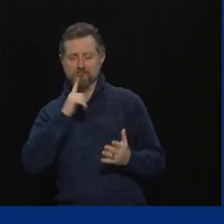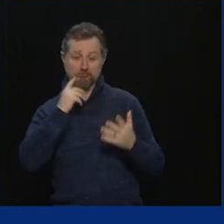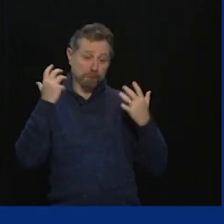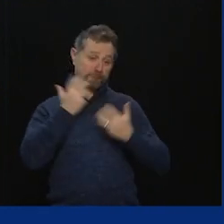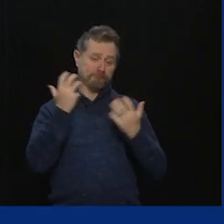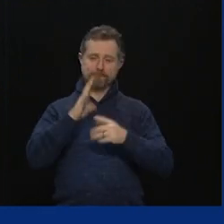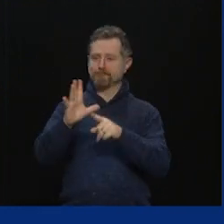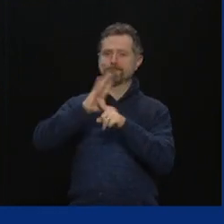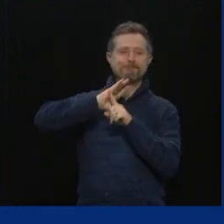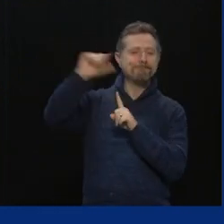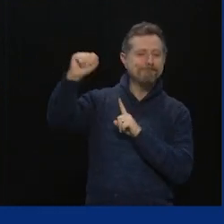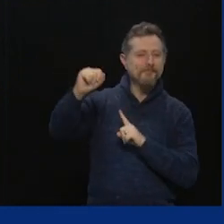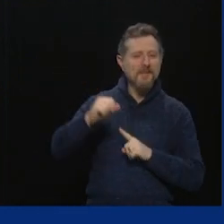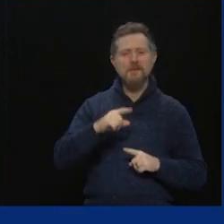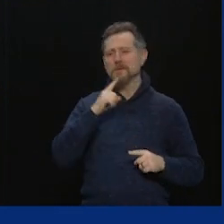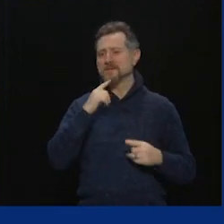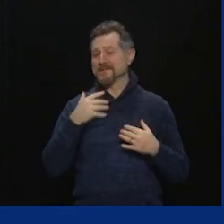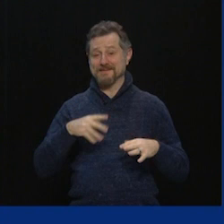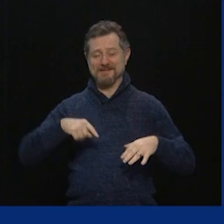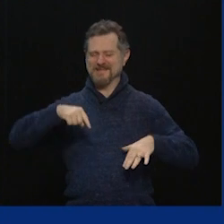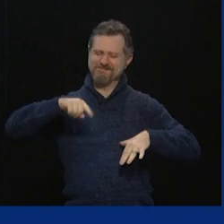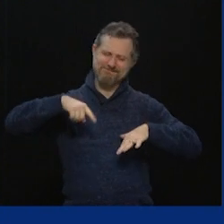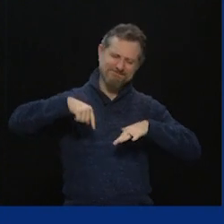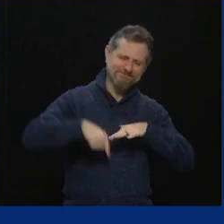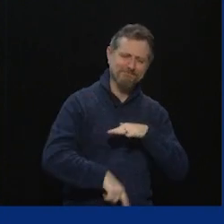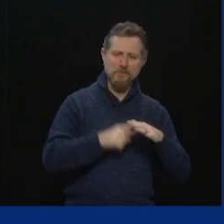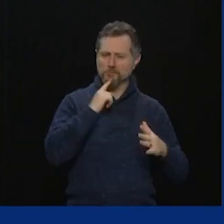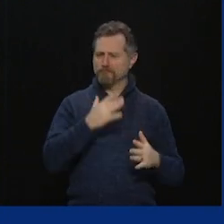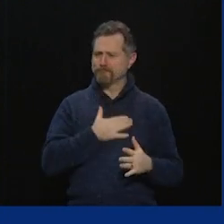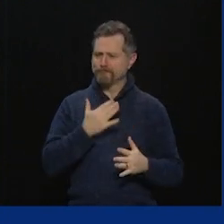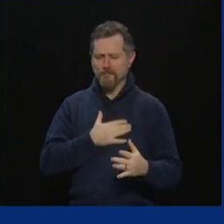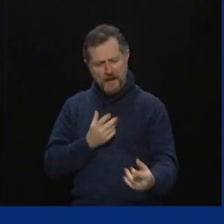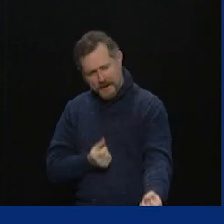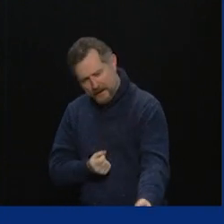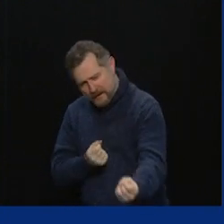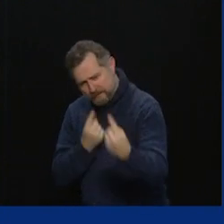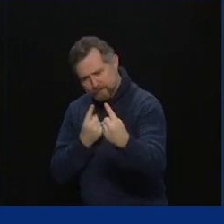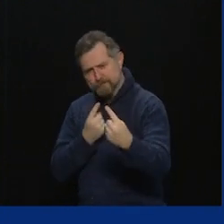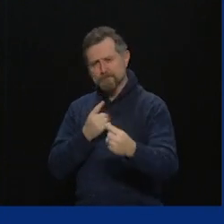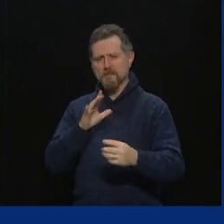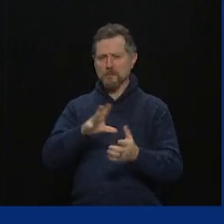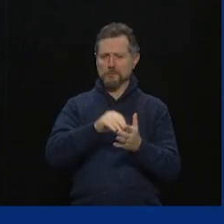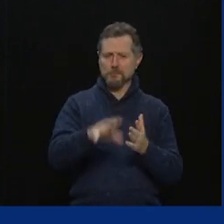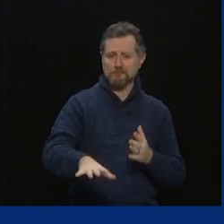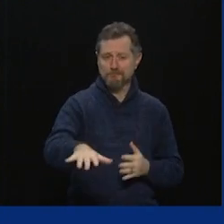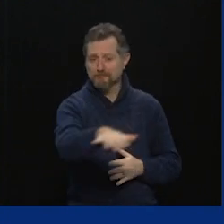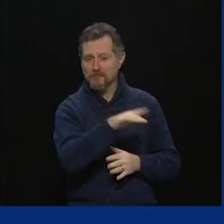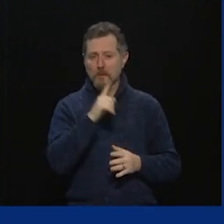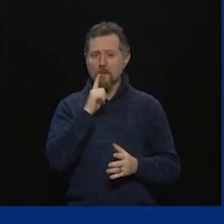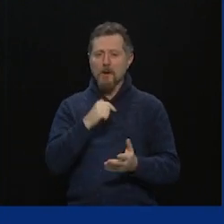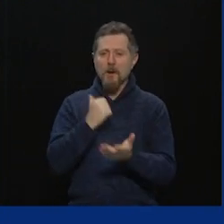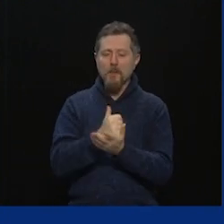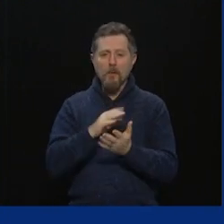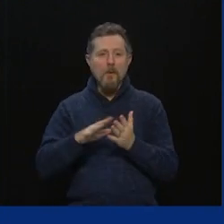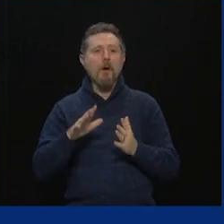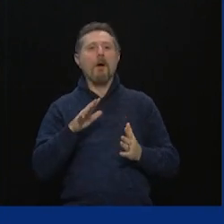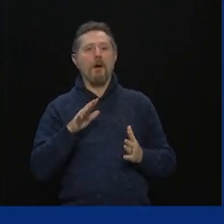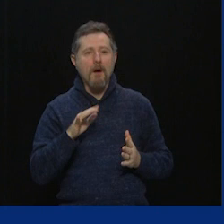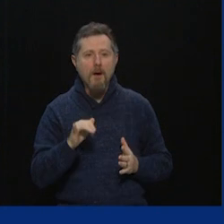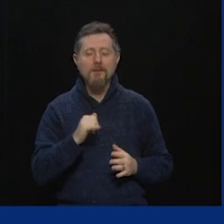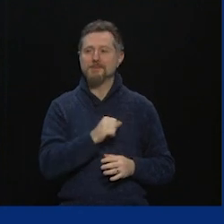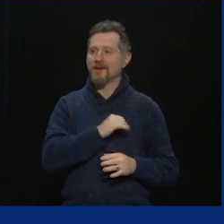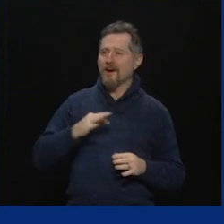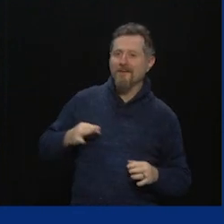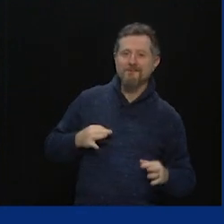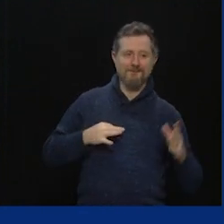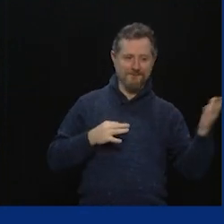you've demonstrated, and what a role model this is for other institutions as well as the students and the faculty at Bard. So they